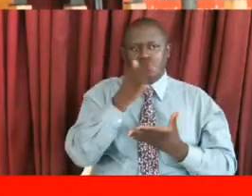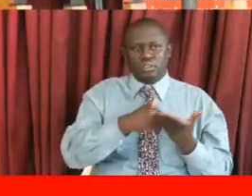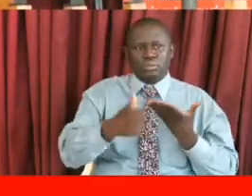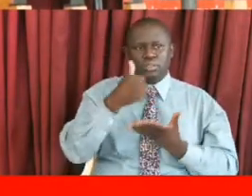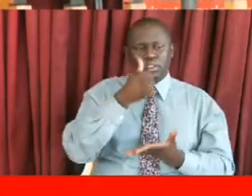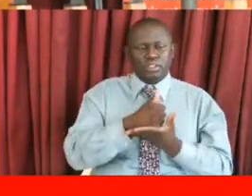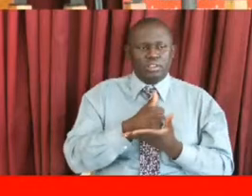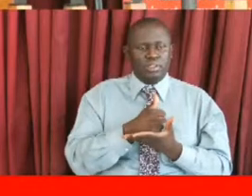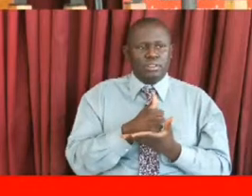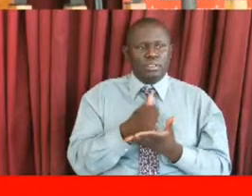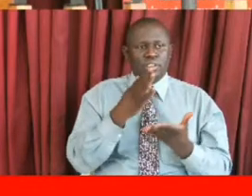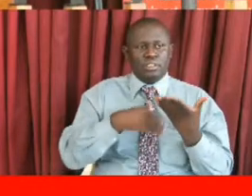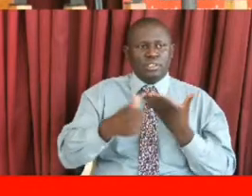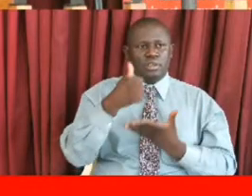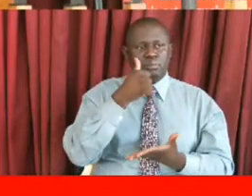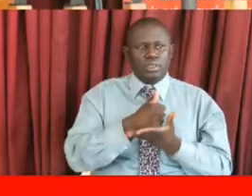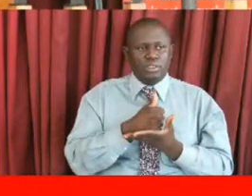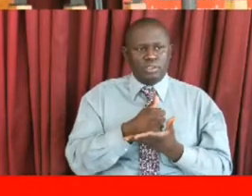amen